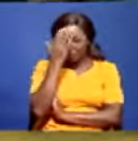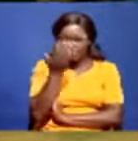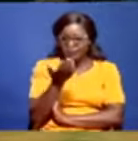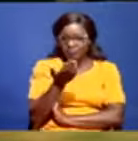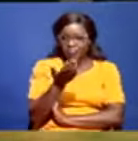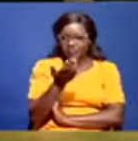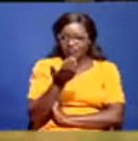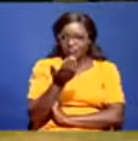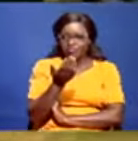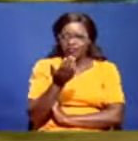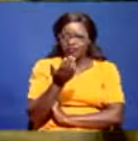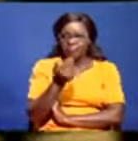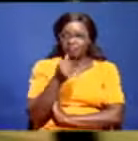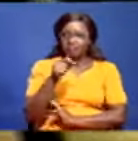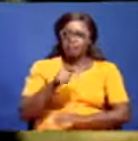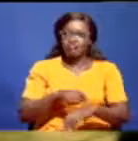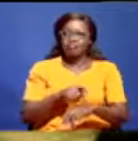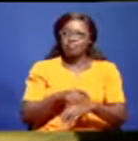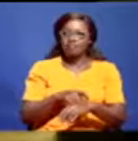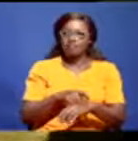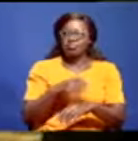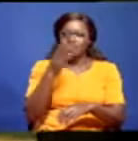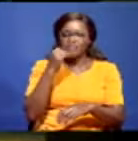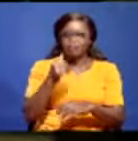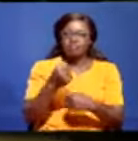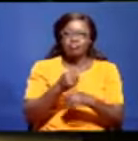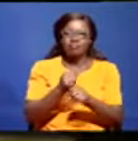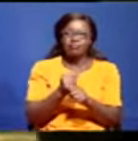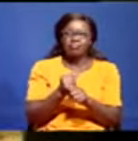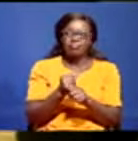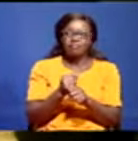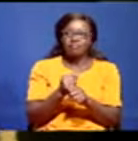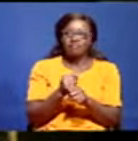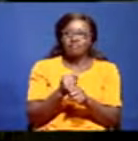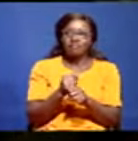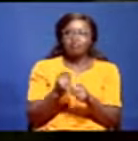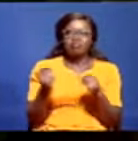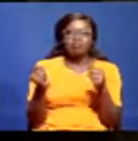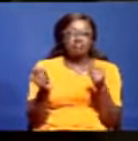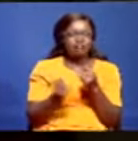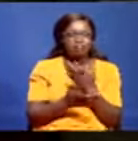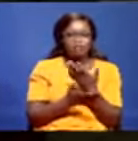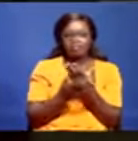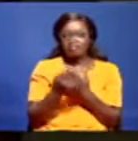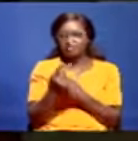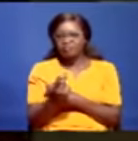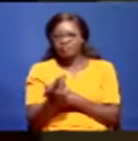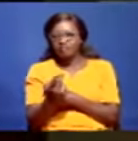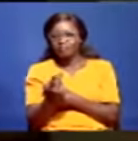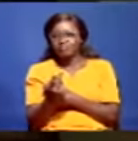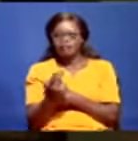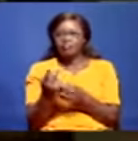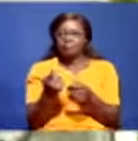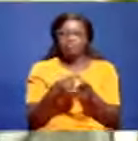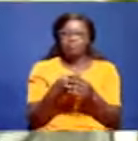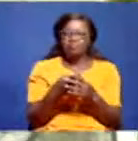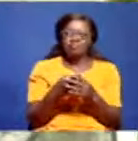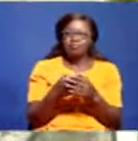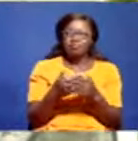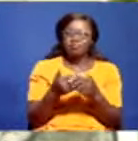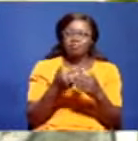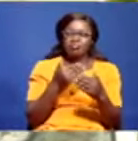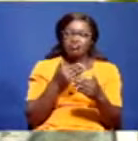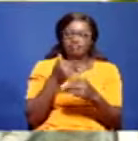the shooting time, because pre-production took us months, like two, and then post-production has taken